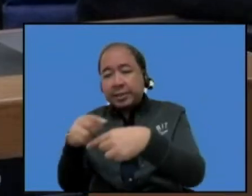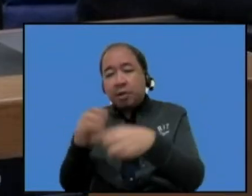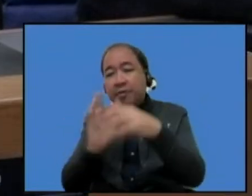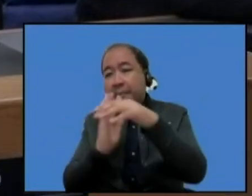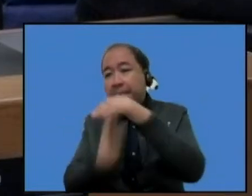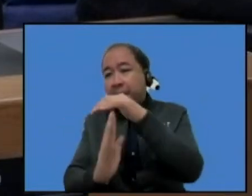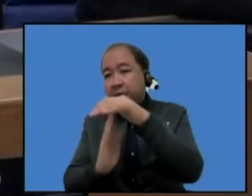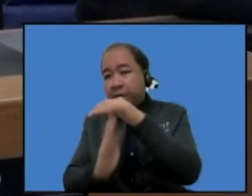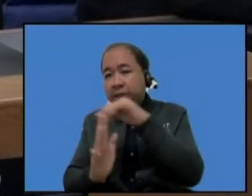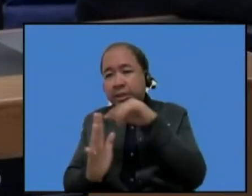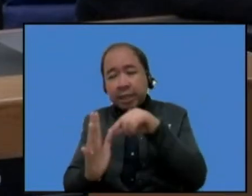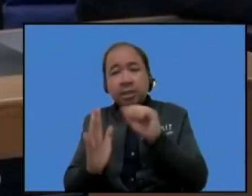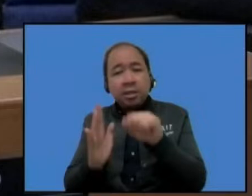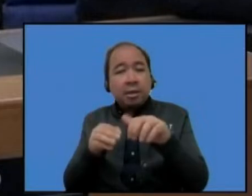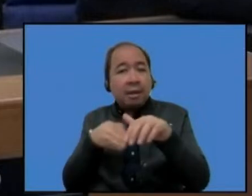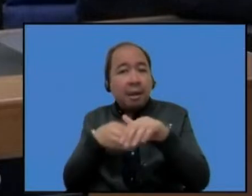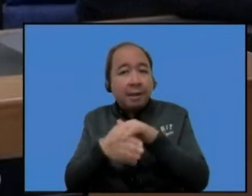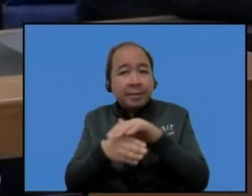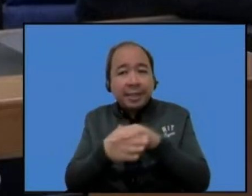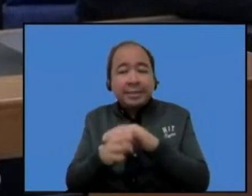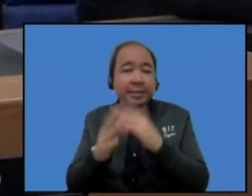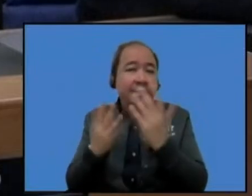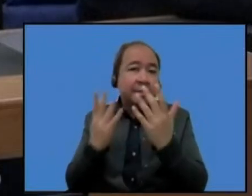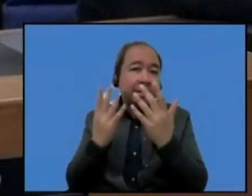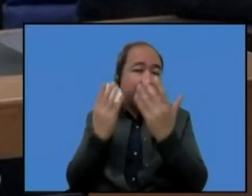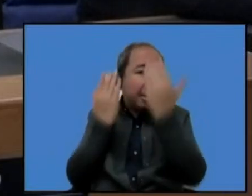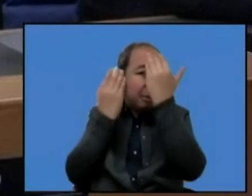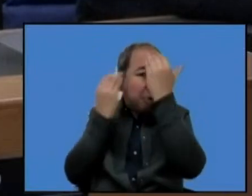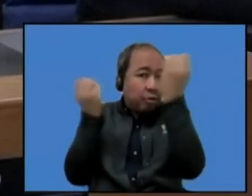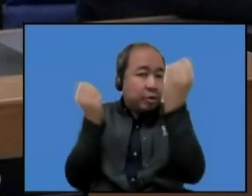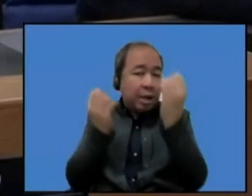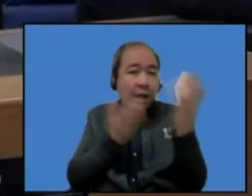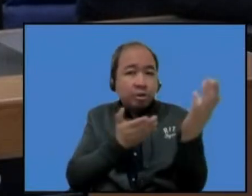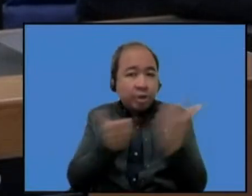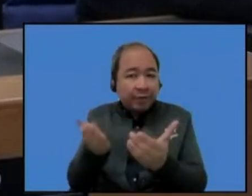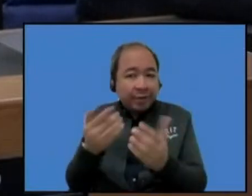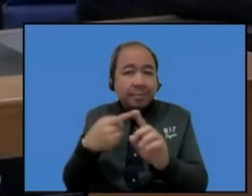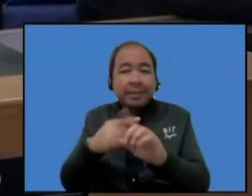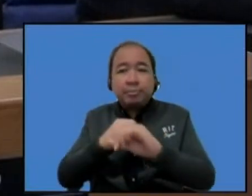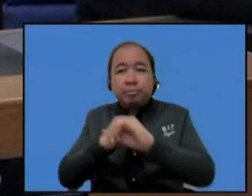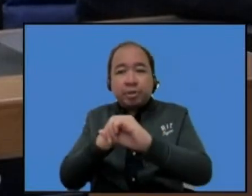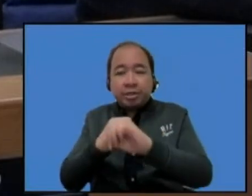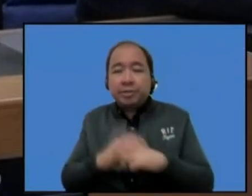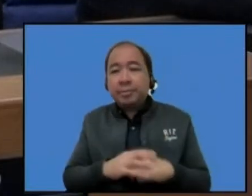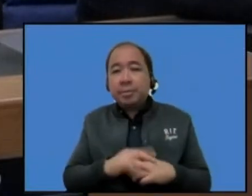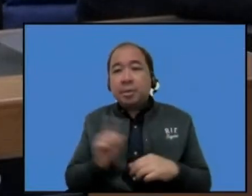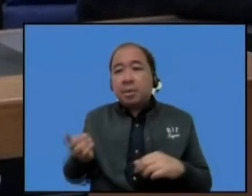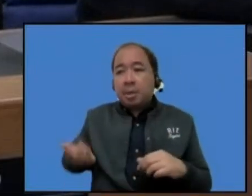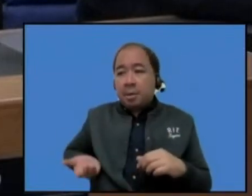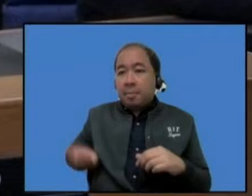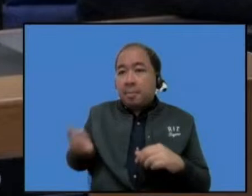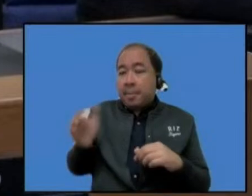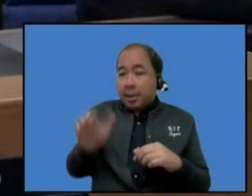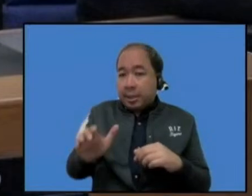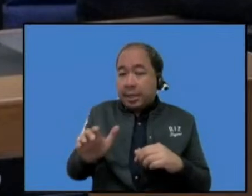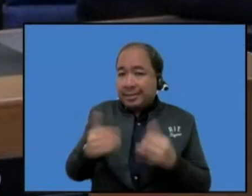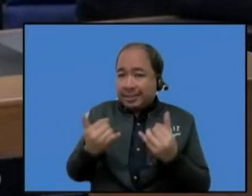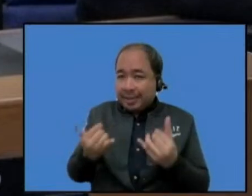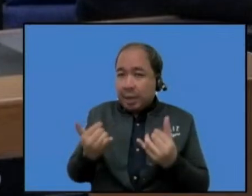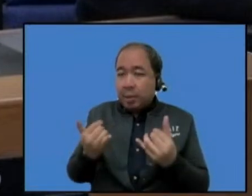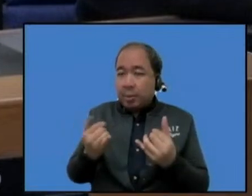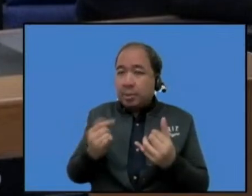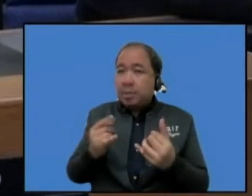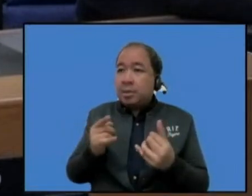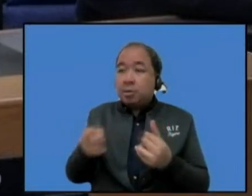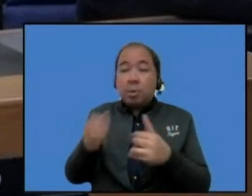have access to consular service and protection. Bangladesh is working towards ensuring that migrants